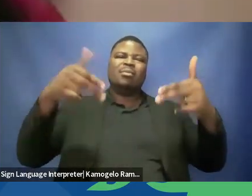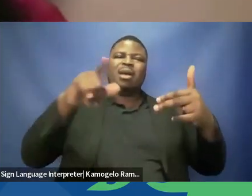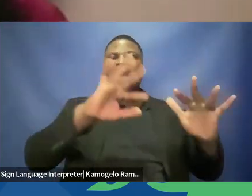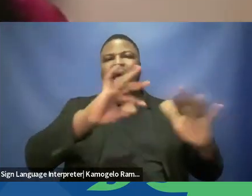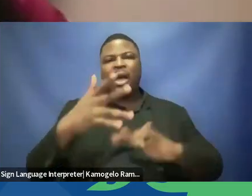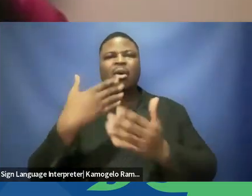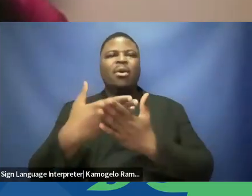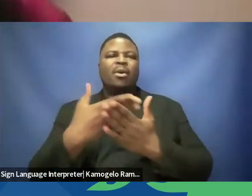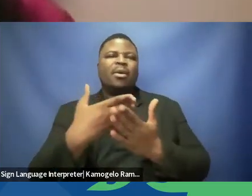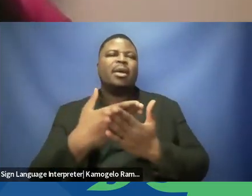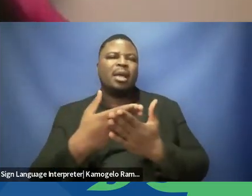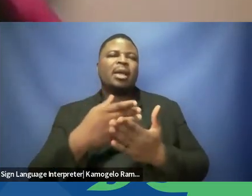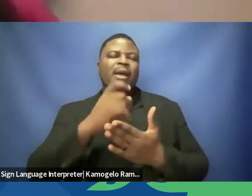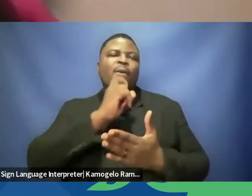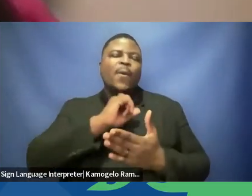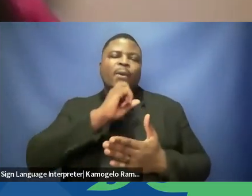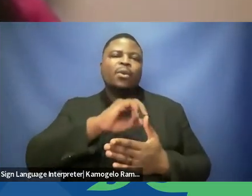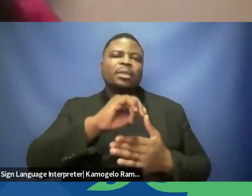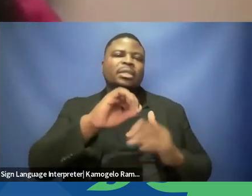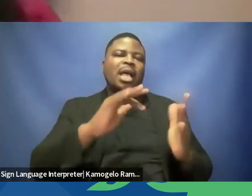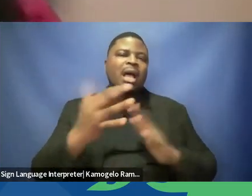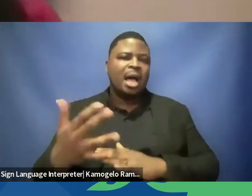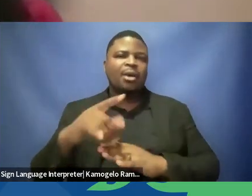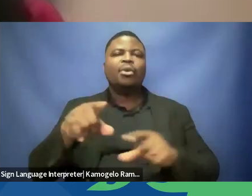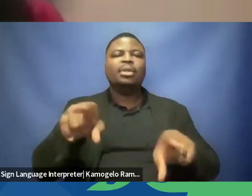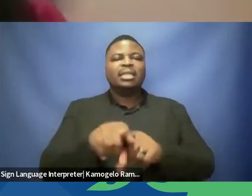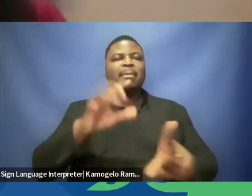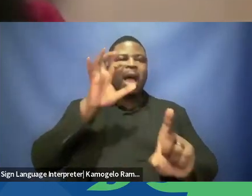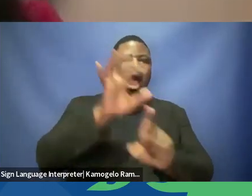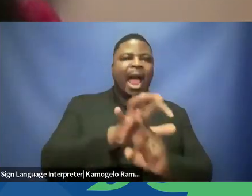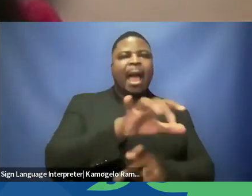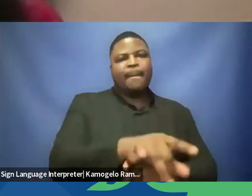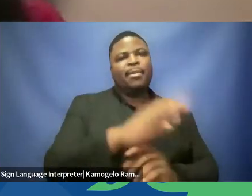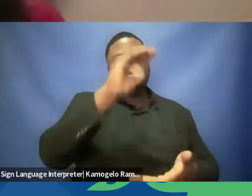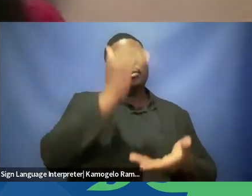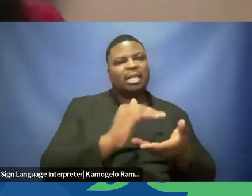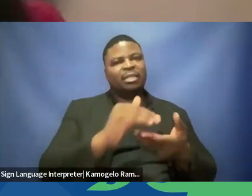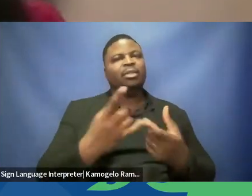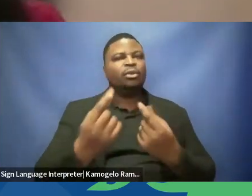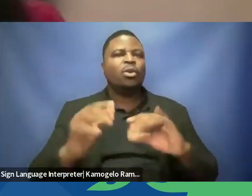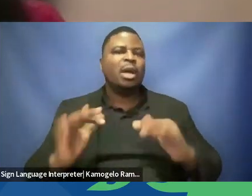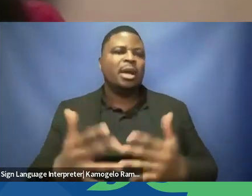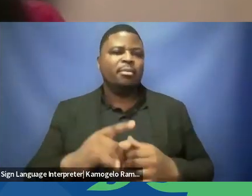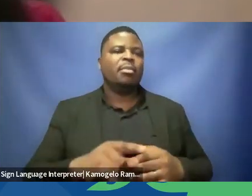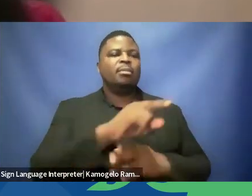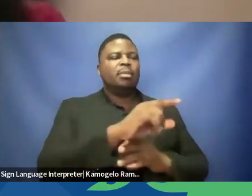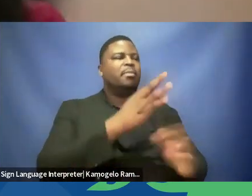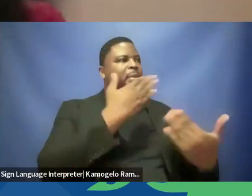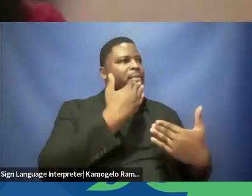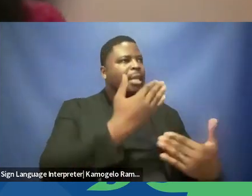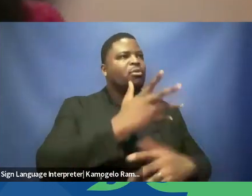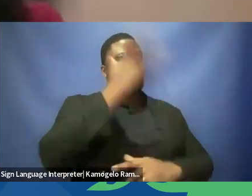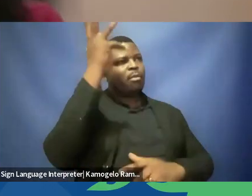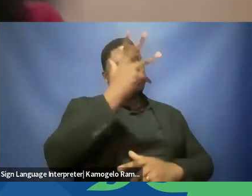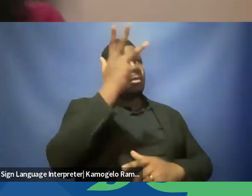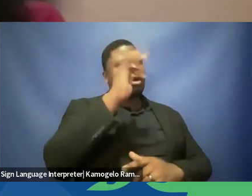us to provide information around harm reduction specifically. So thank you again, Naeem, for your